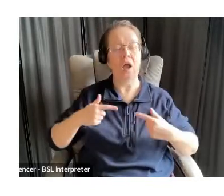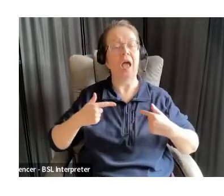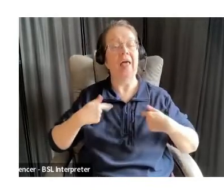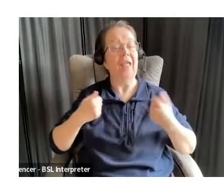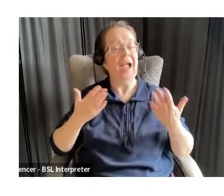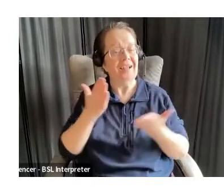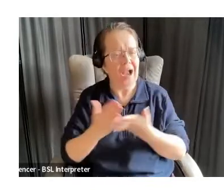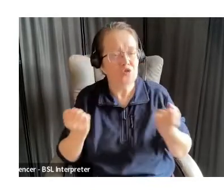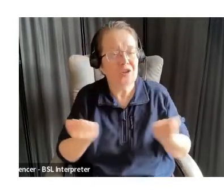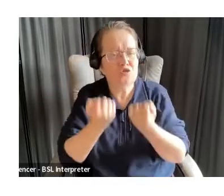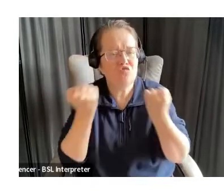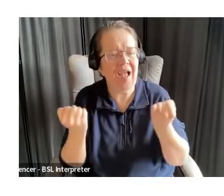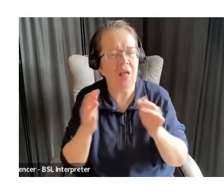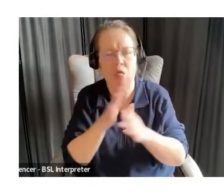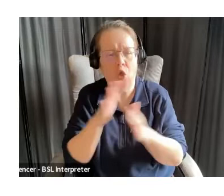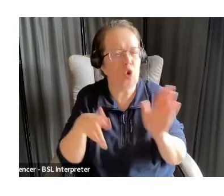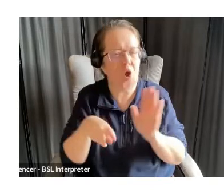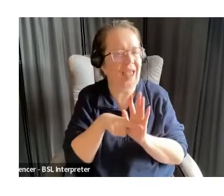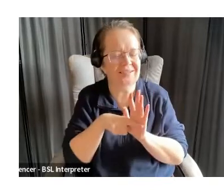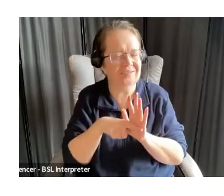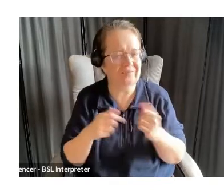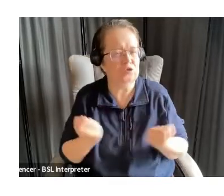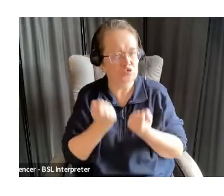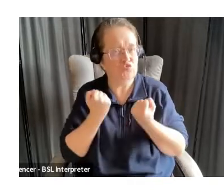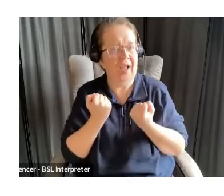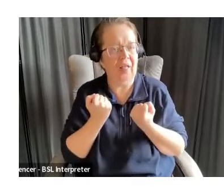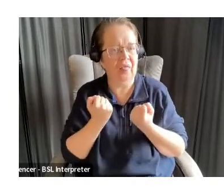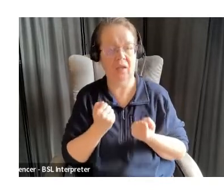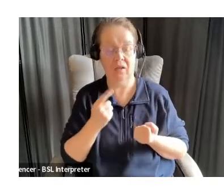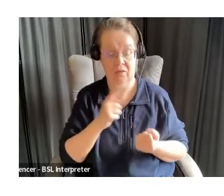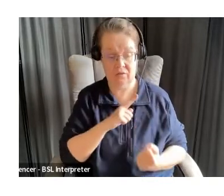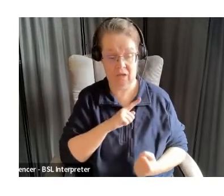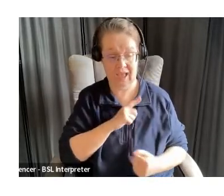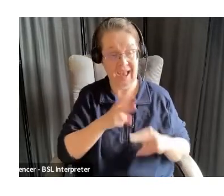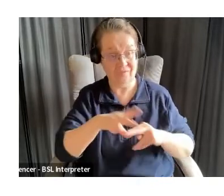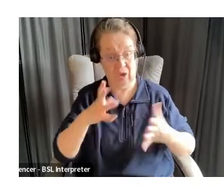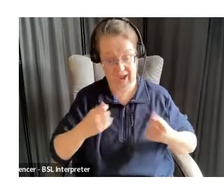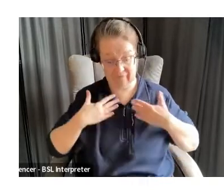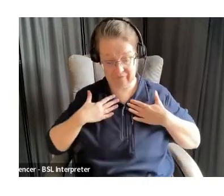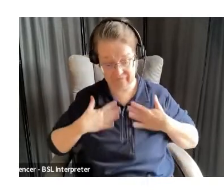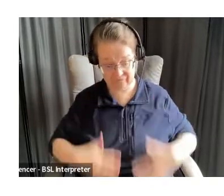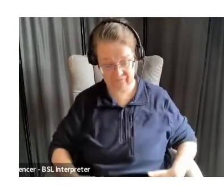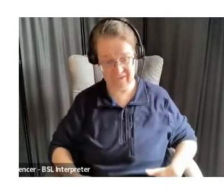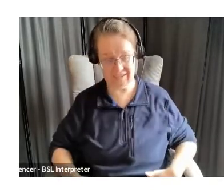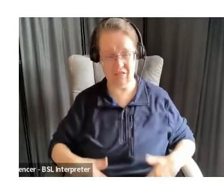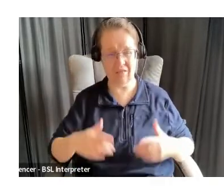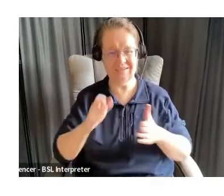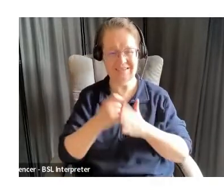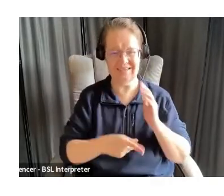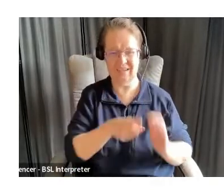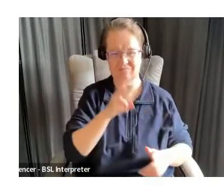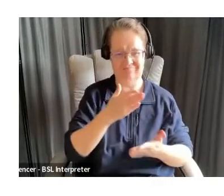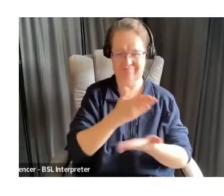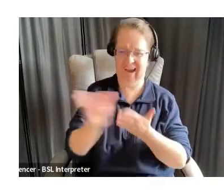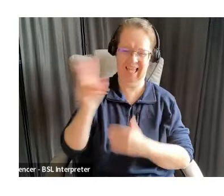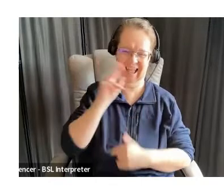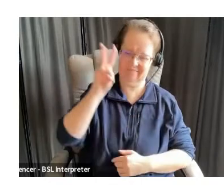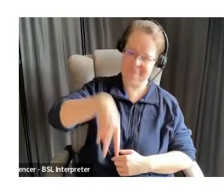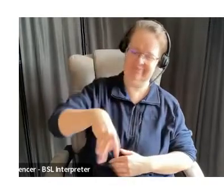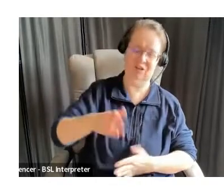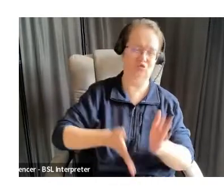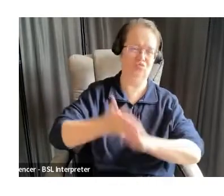the interview. Often, you know, especially if you've got a physical disability and it's very, very obvious and you're in the interview, then,